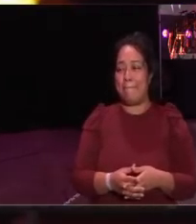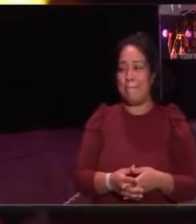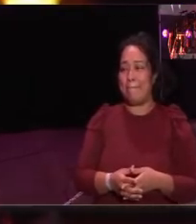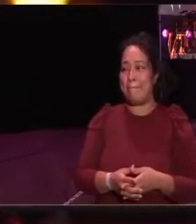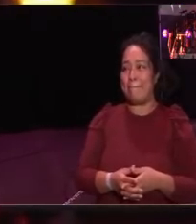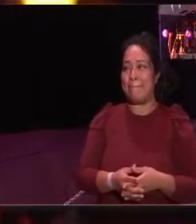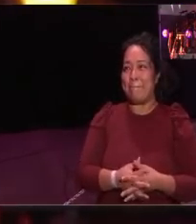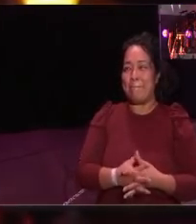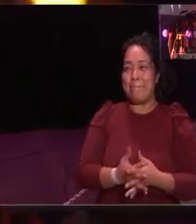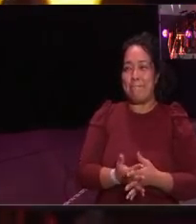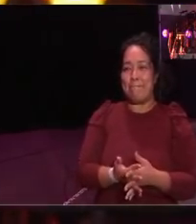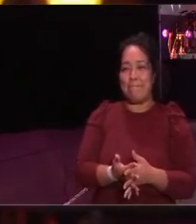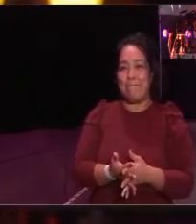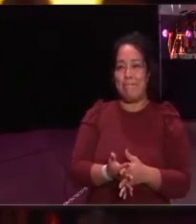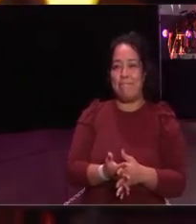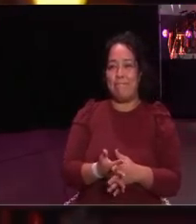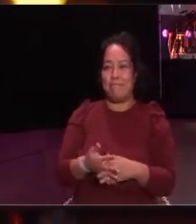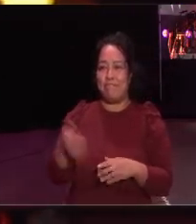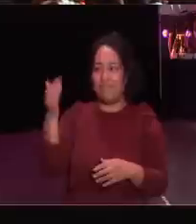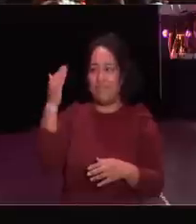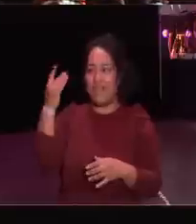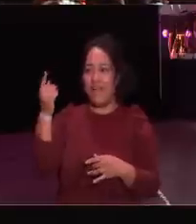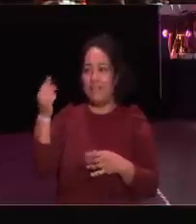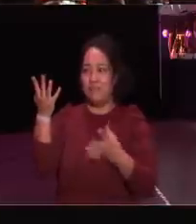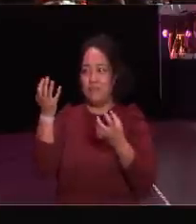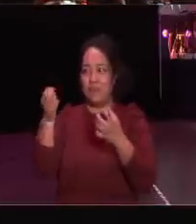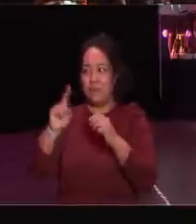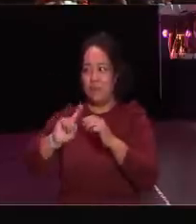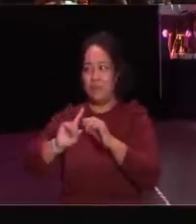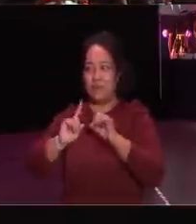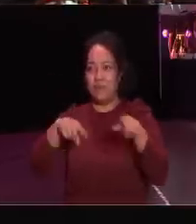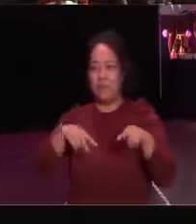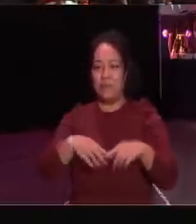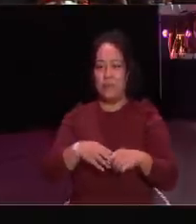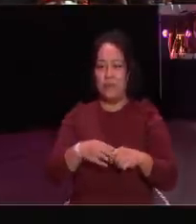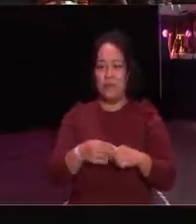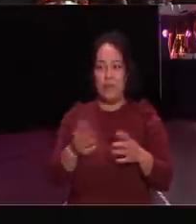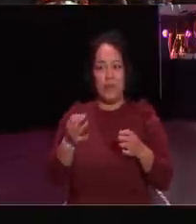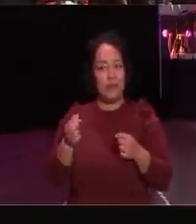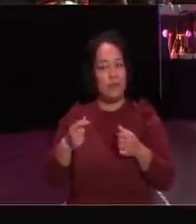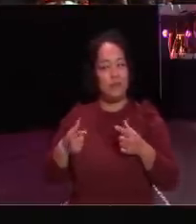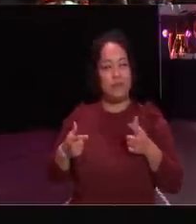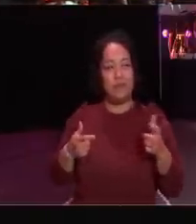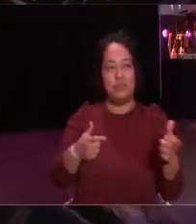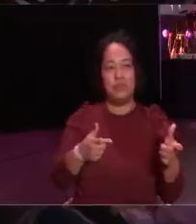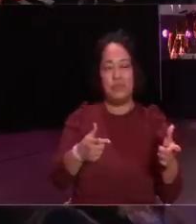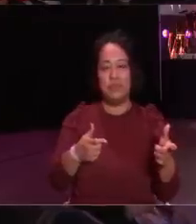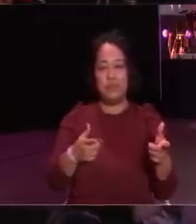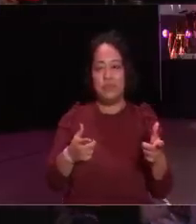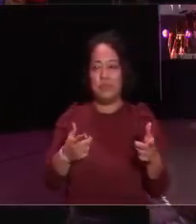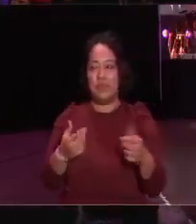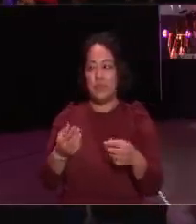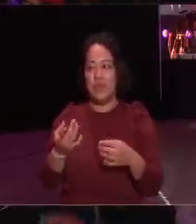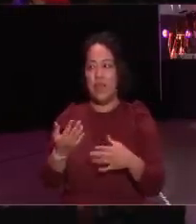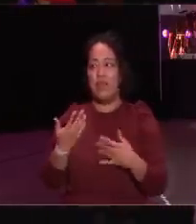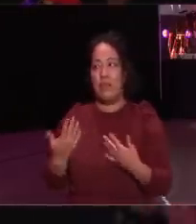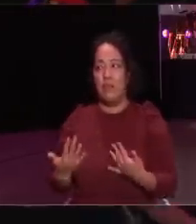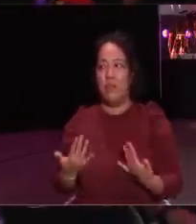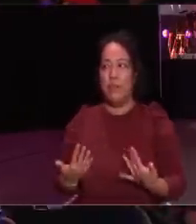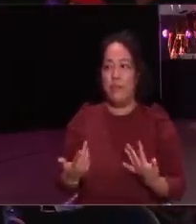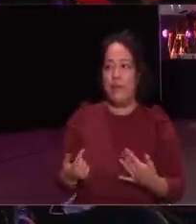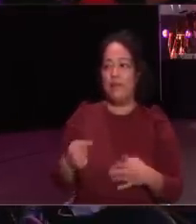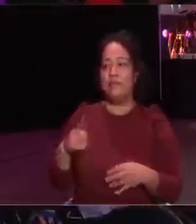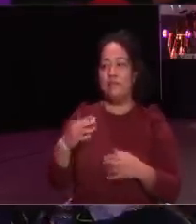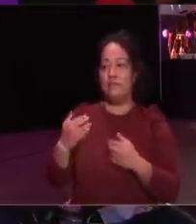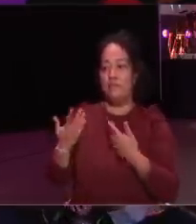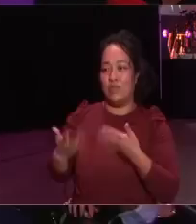Siente, yo sé que ya quieren. I know that you want to go. Yo sé que ya quieren saltar. I know you want to pero déjenme terminar. Just let me finish for a